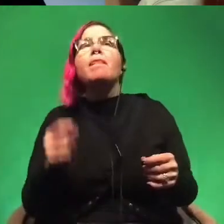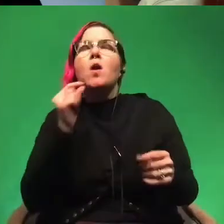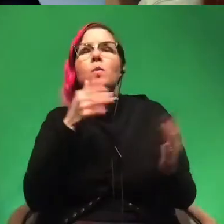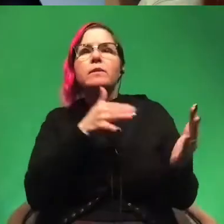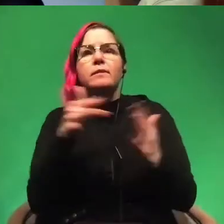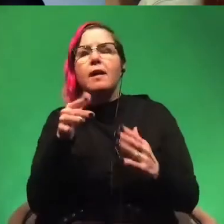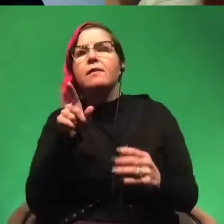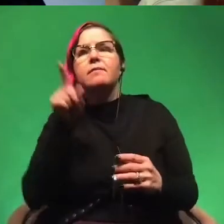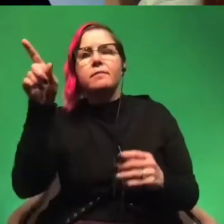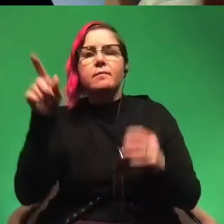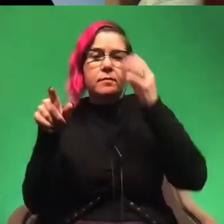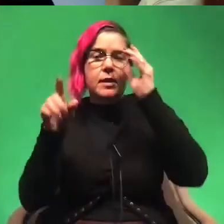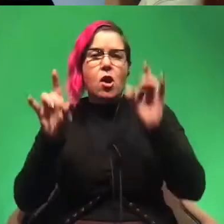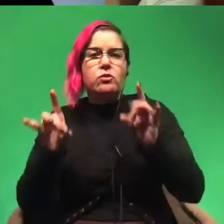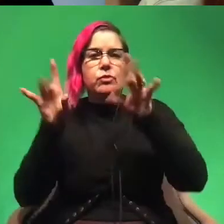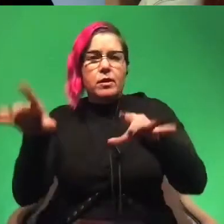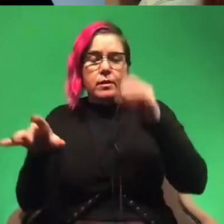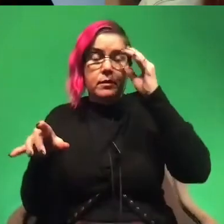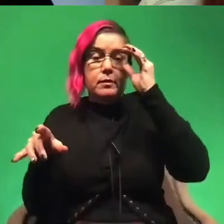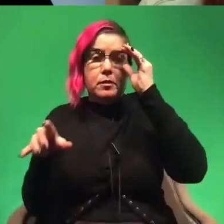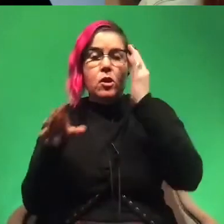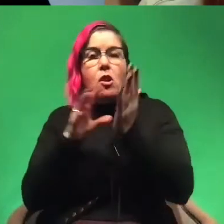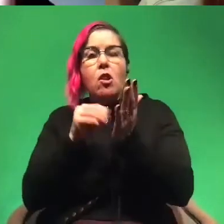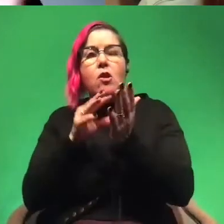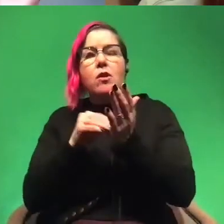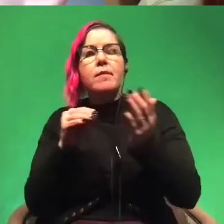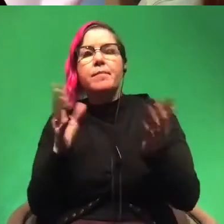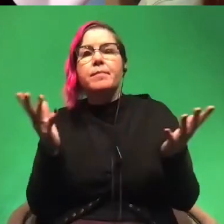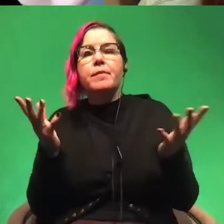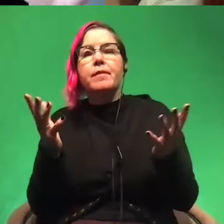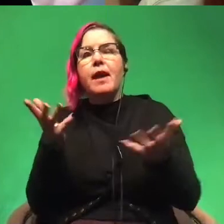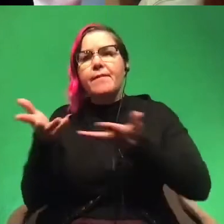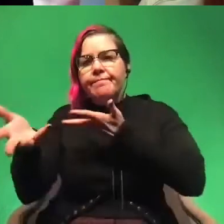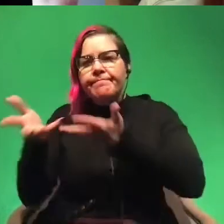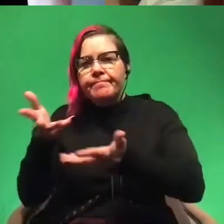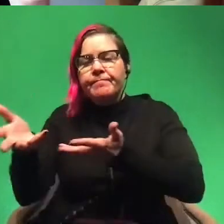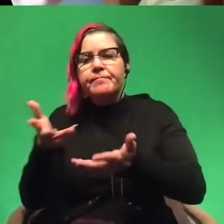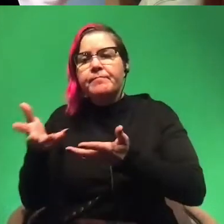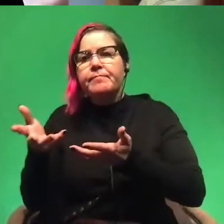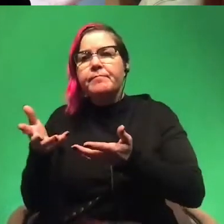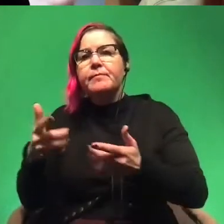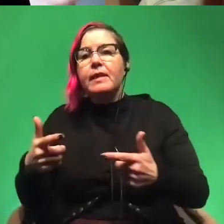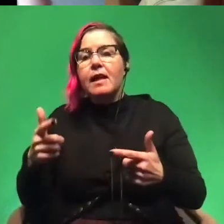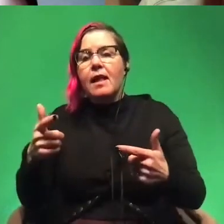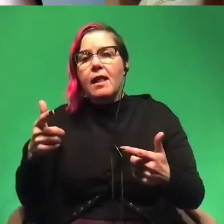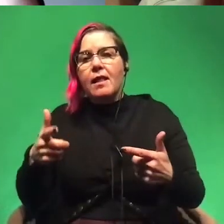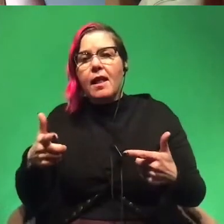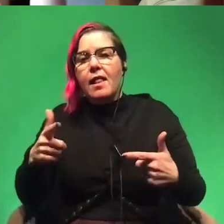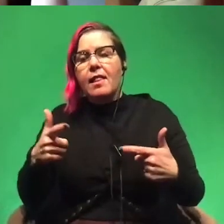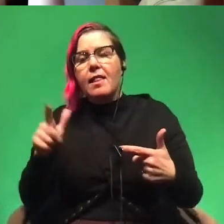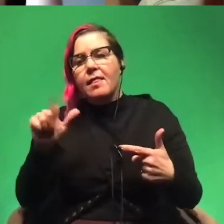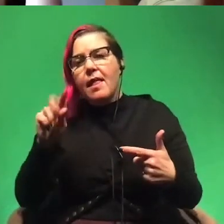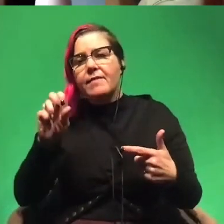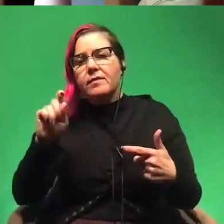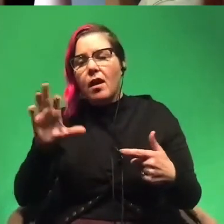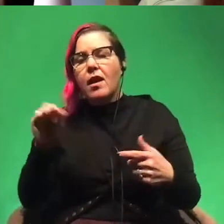abroad in 2008 to Australia, where we were learning about the interaction, the interface between livestock and wildlife. And so basically